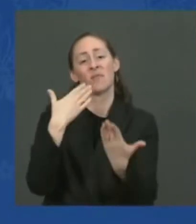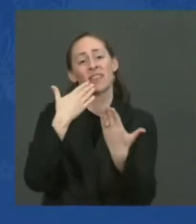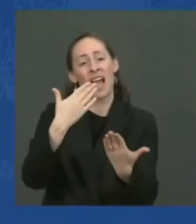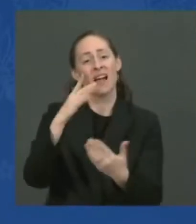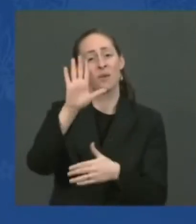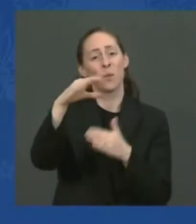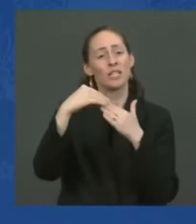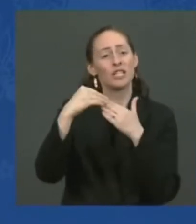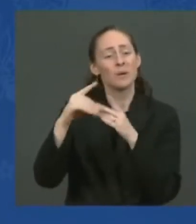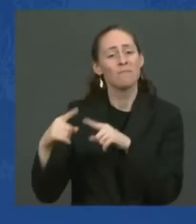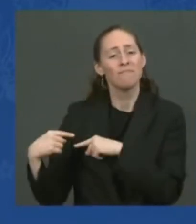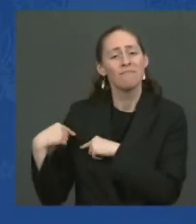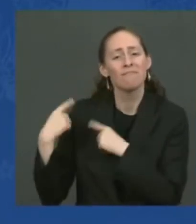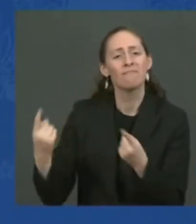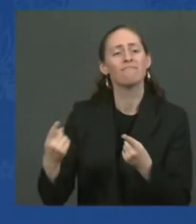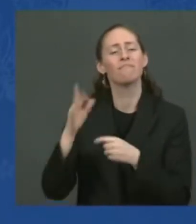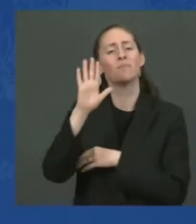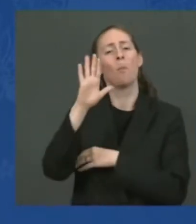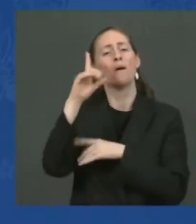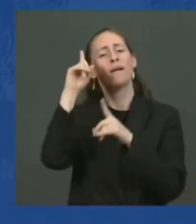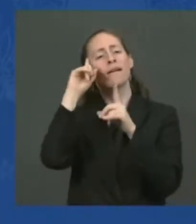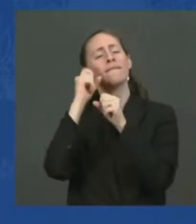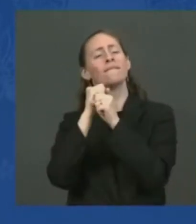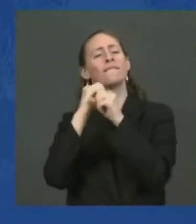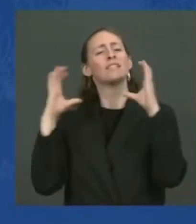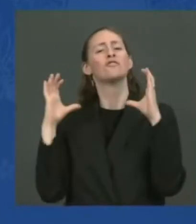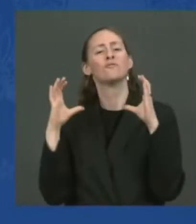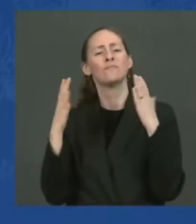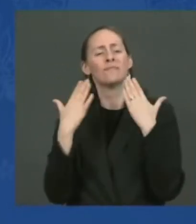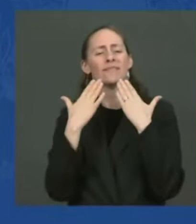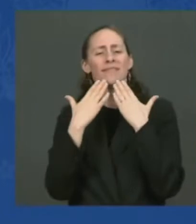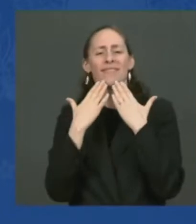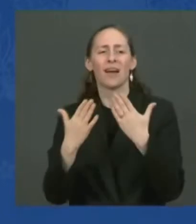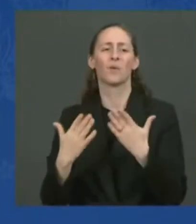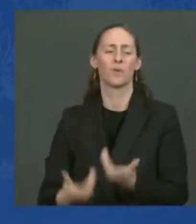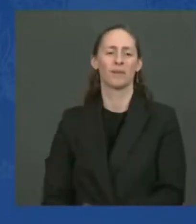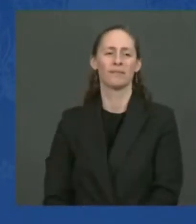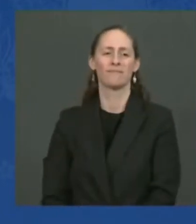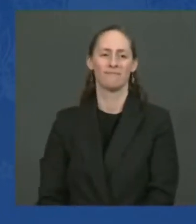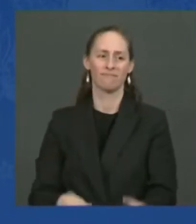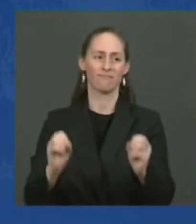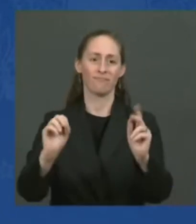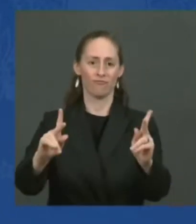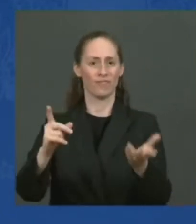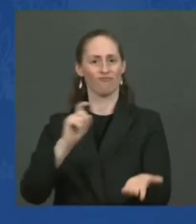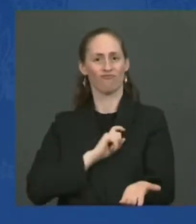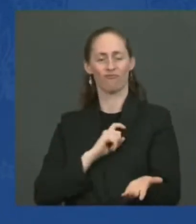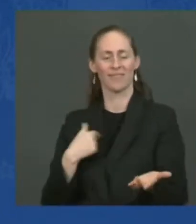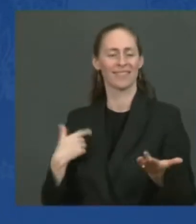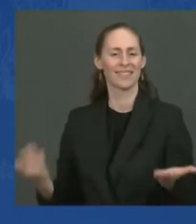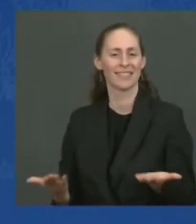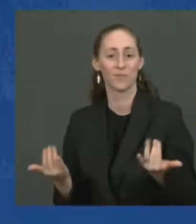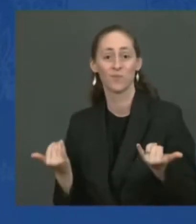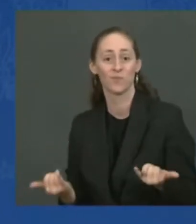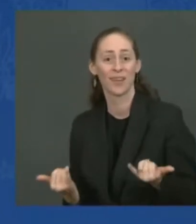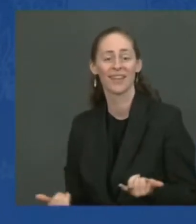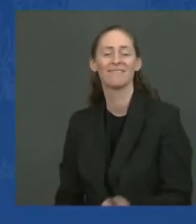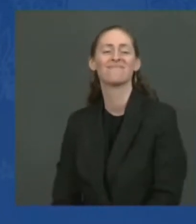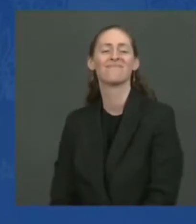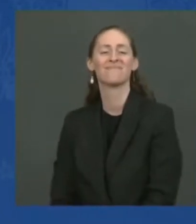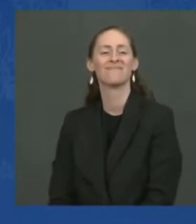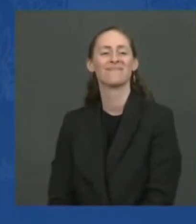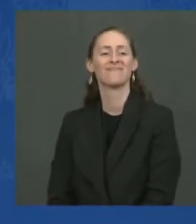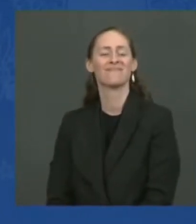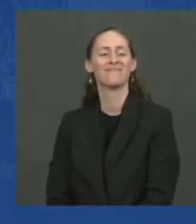vision. And thank you for the opportunity to be here today. And now it is my honor